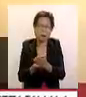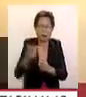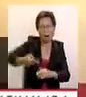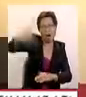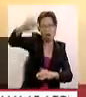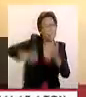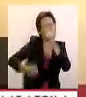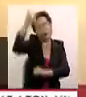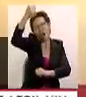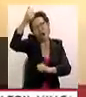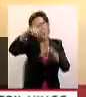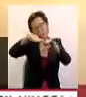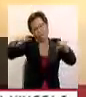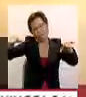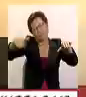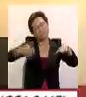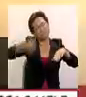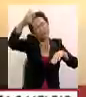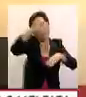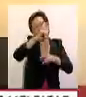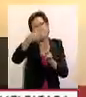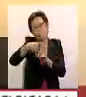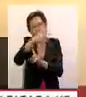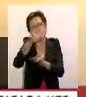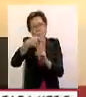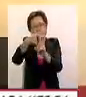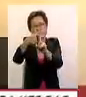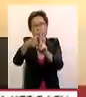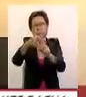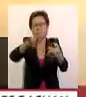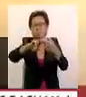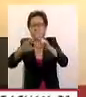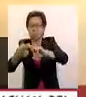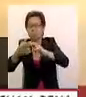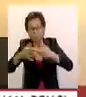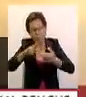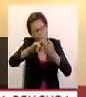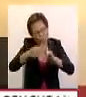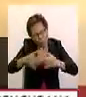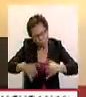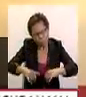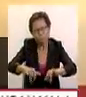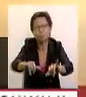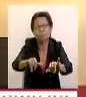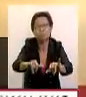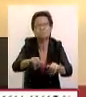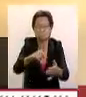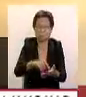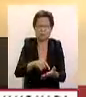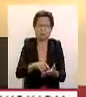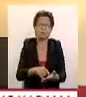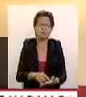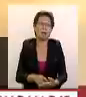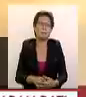have so far and the positive relation will be continue to strengthen. This is based